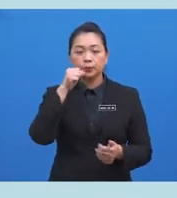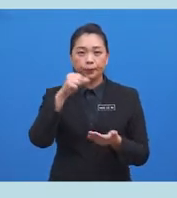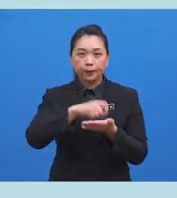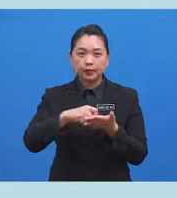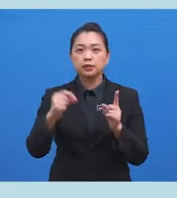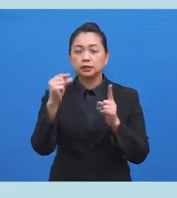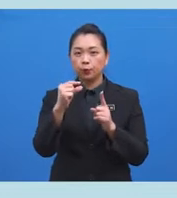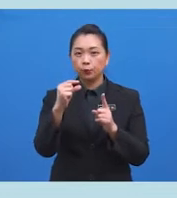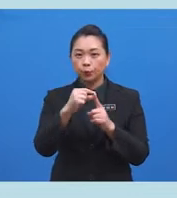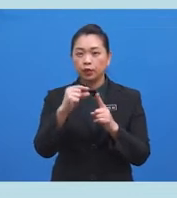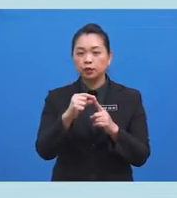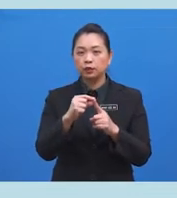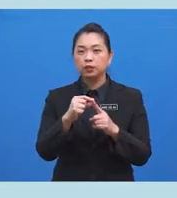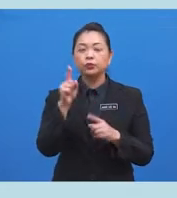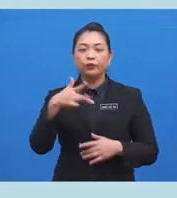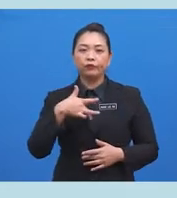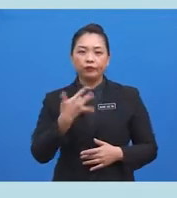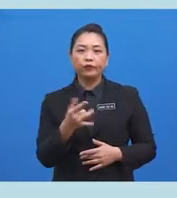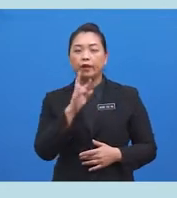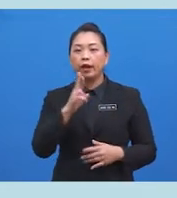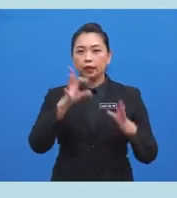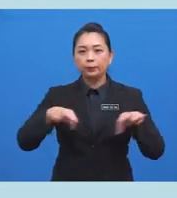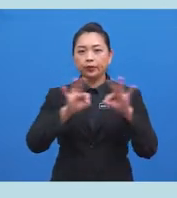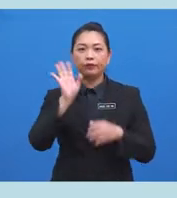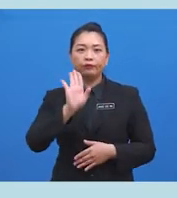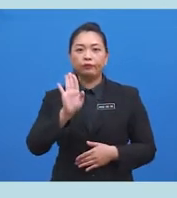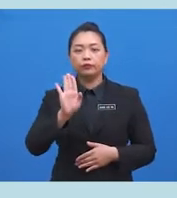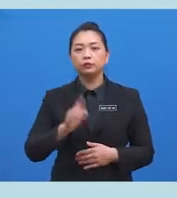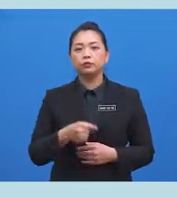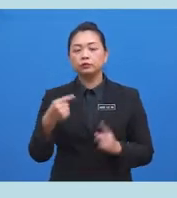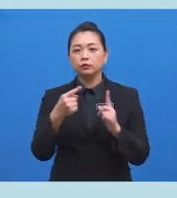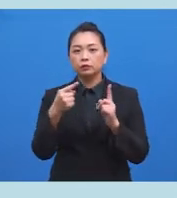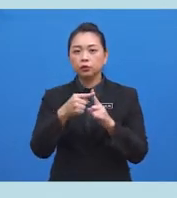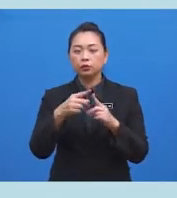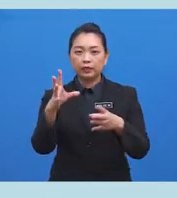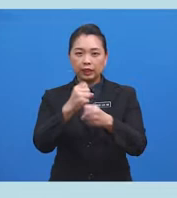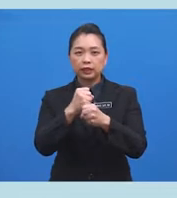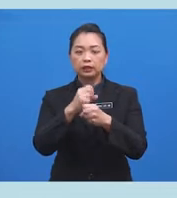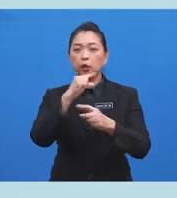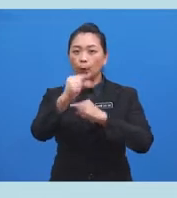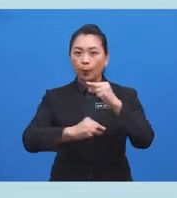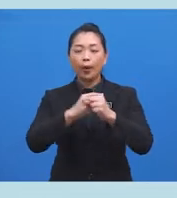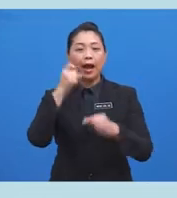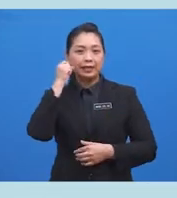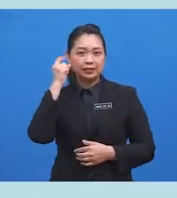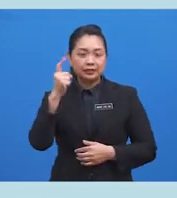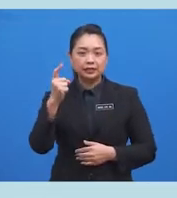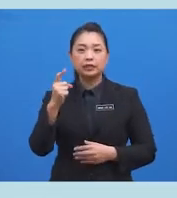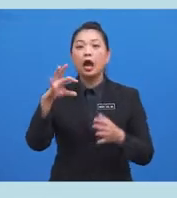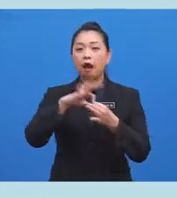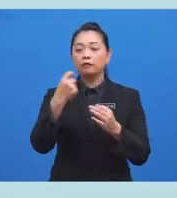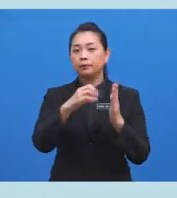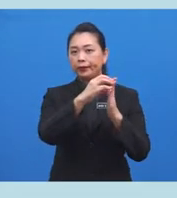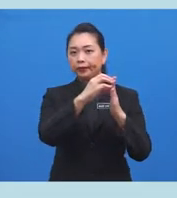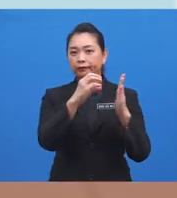pencil the words or phrases which you feel are important for you to gauge a global understanding of the